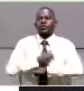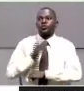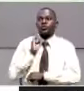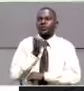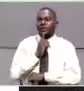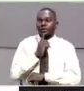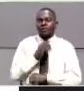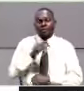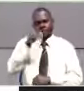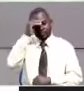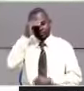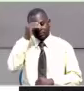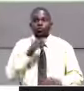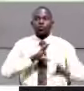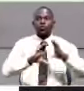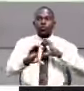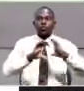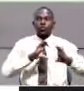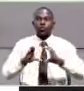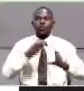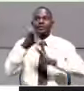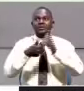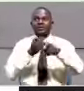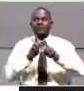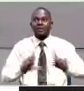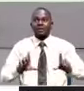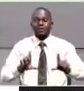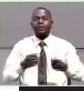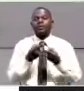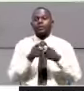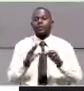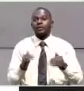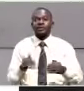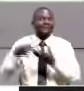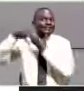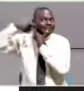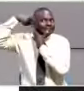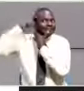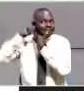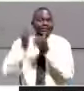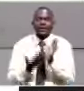how to communicate with sign language. But with cochlear implant surgery,